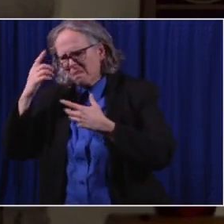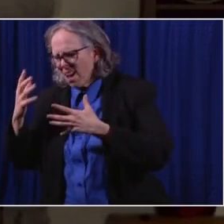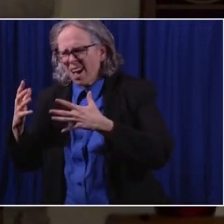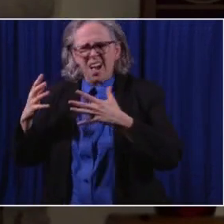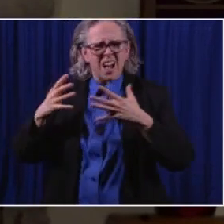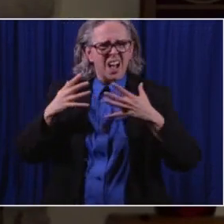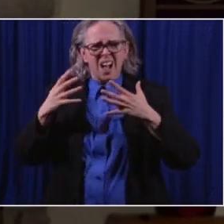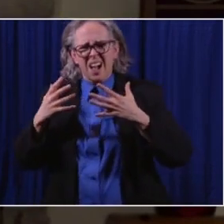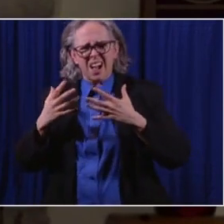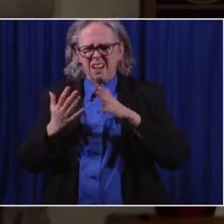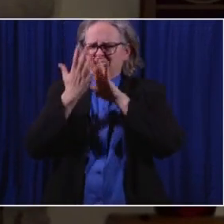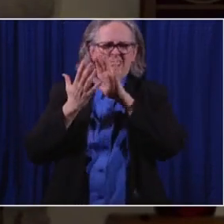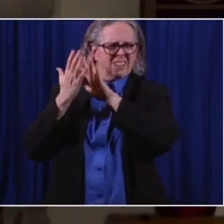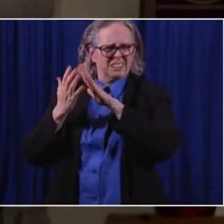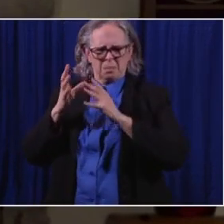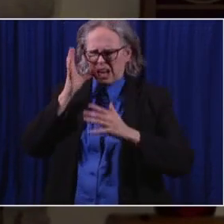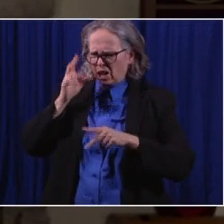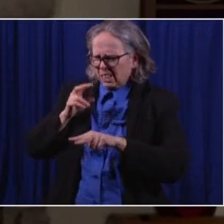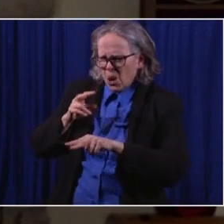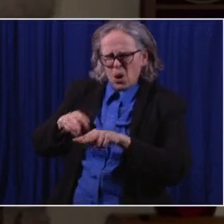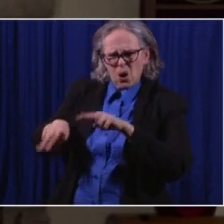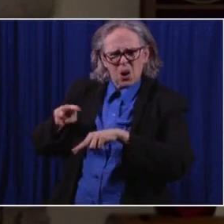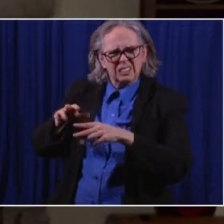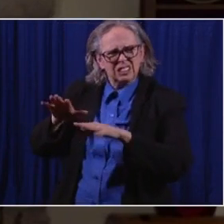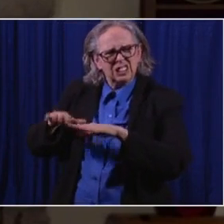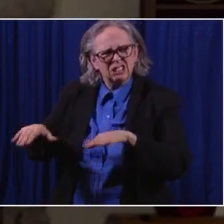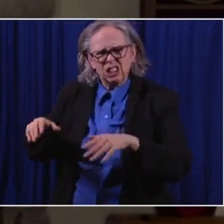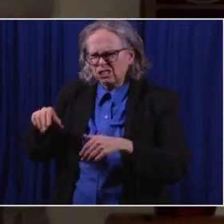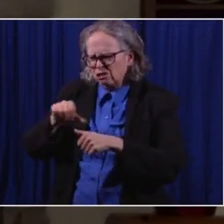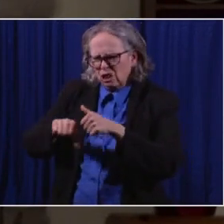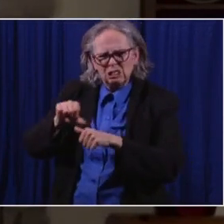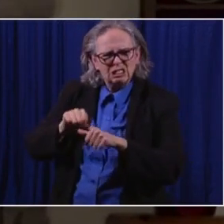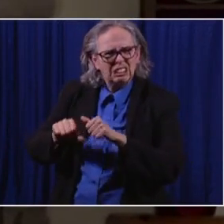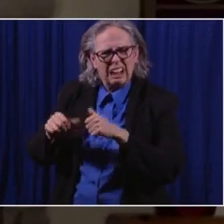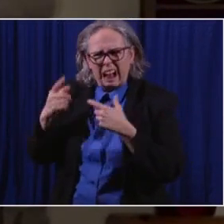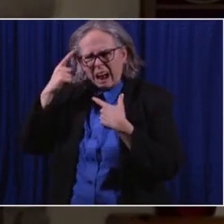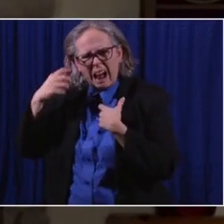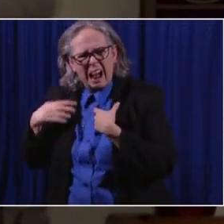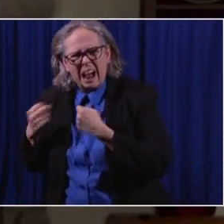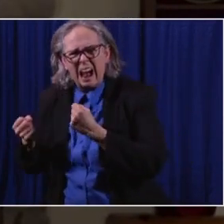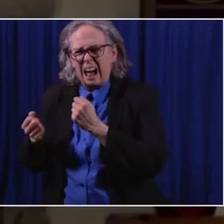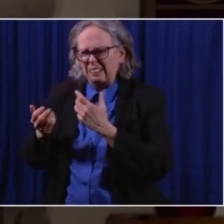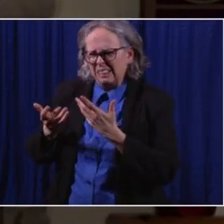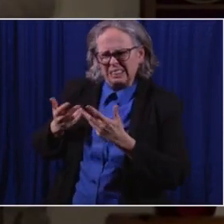do, about their social well-being, as well as the mental health.